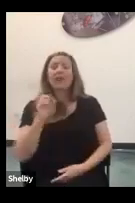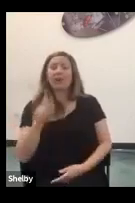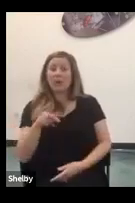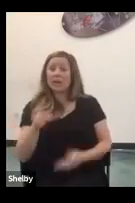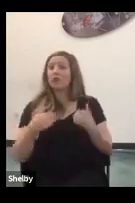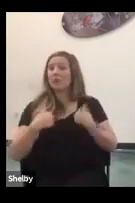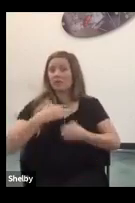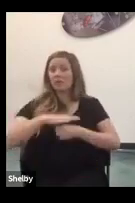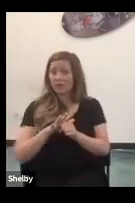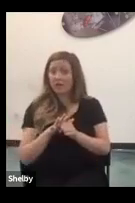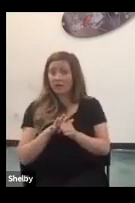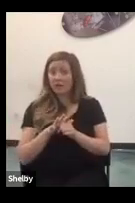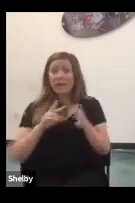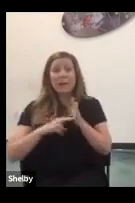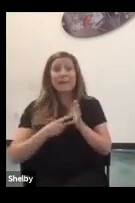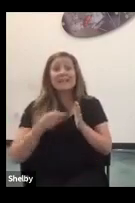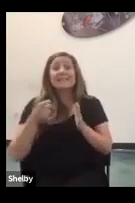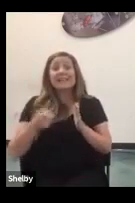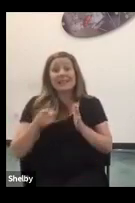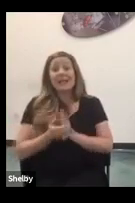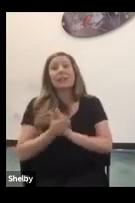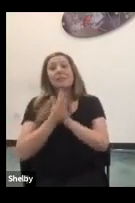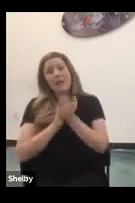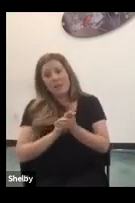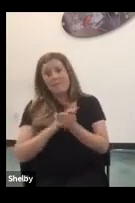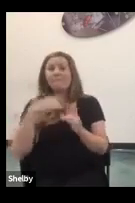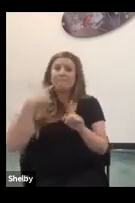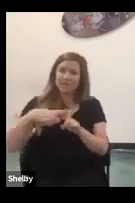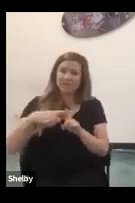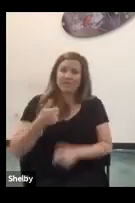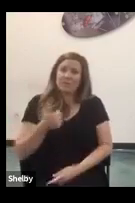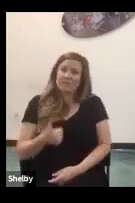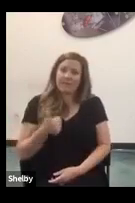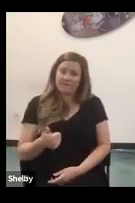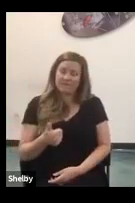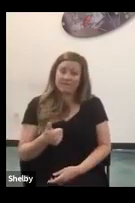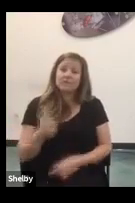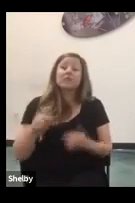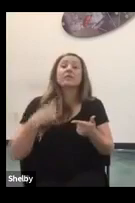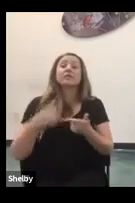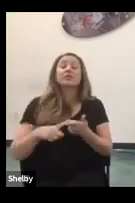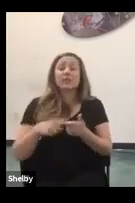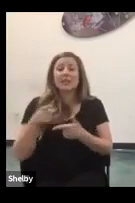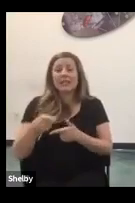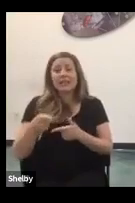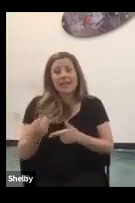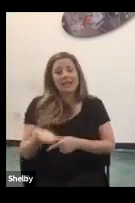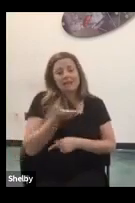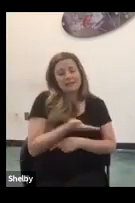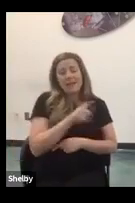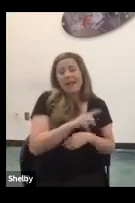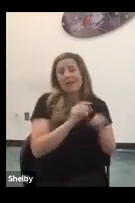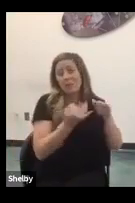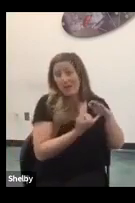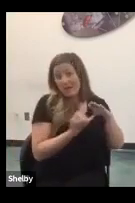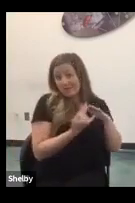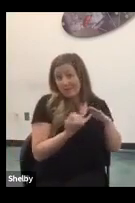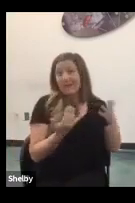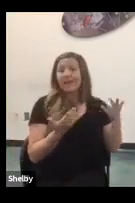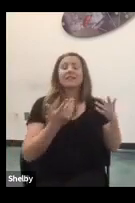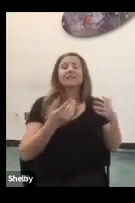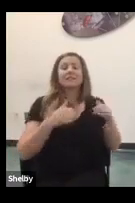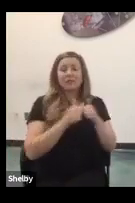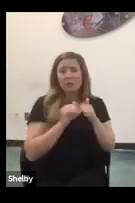infection. They are no longer a contact. They are now a case. So they then go over to the isolation piece, a different timeline.